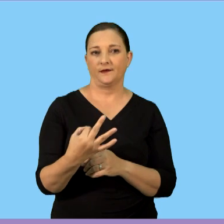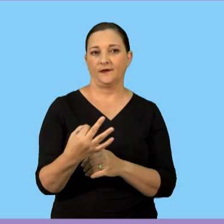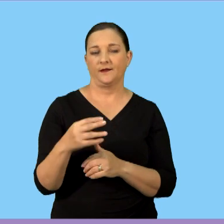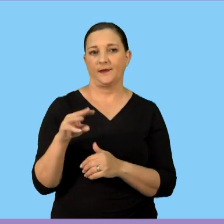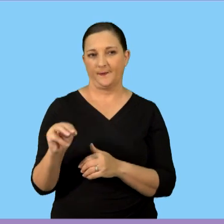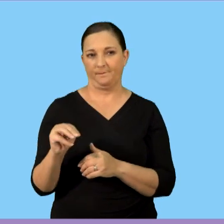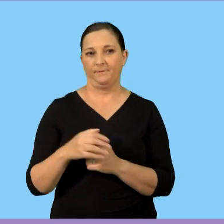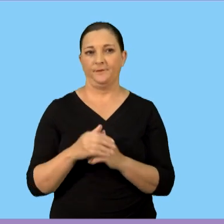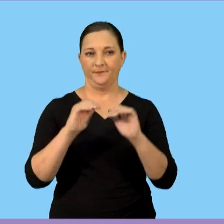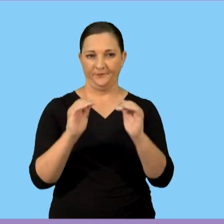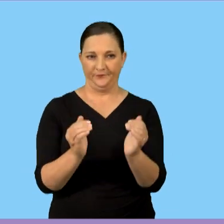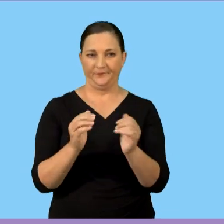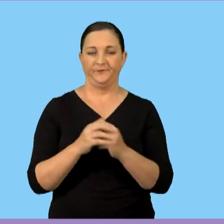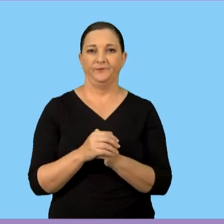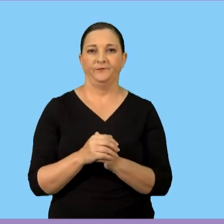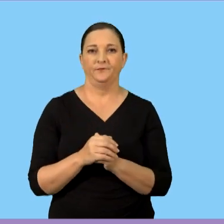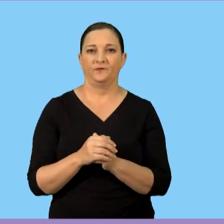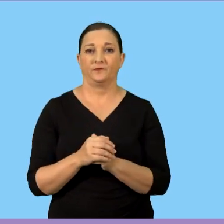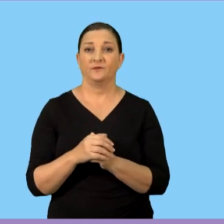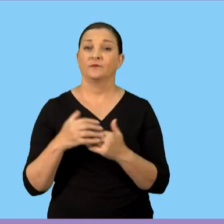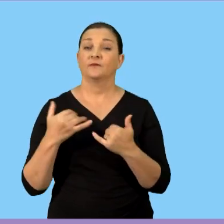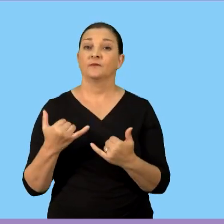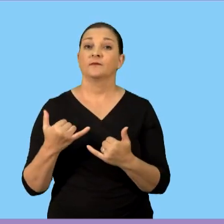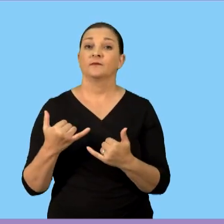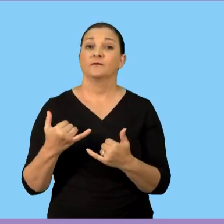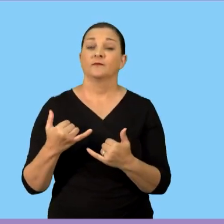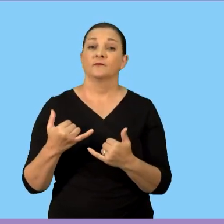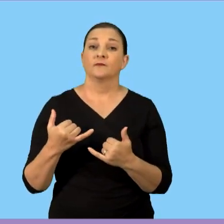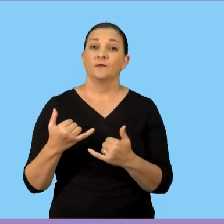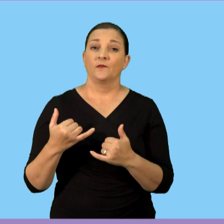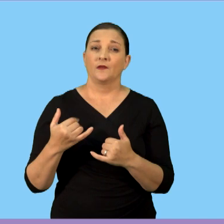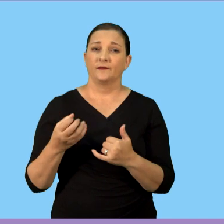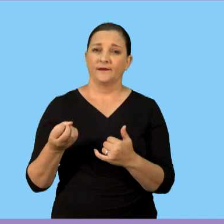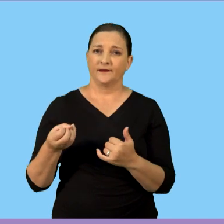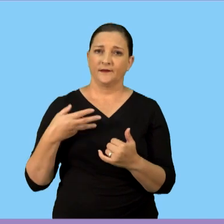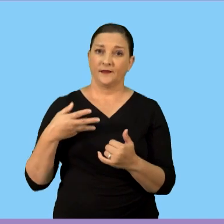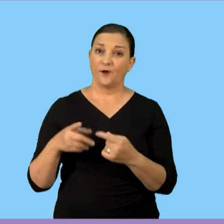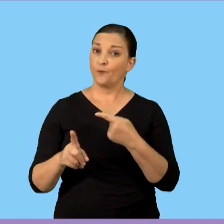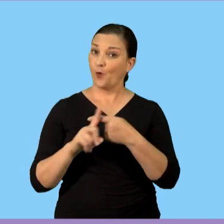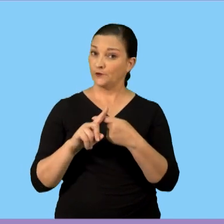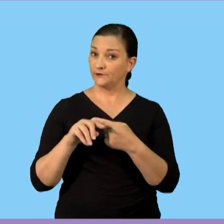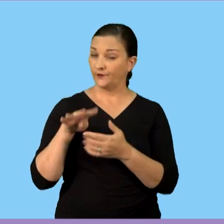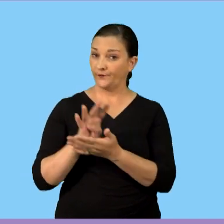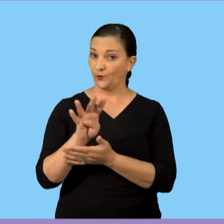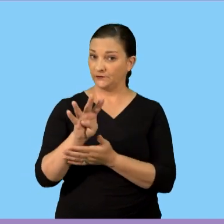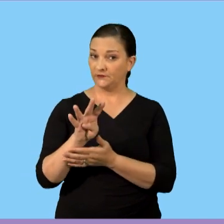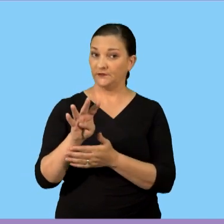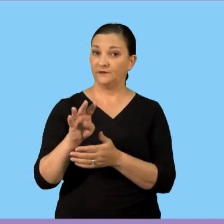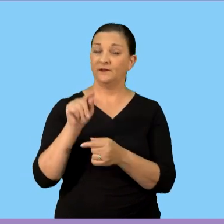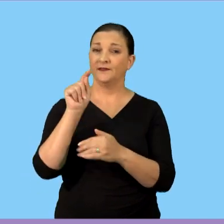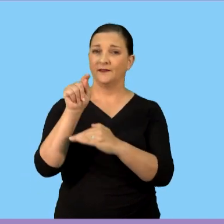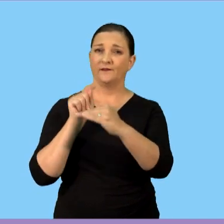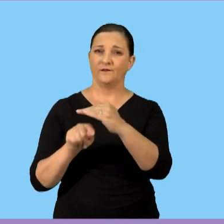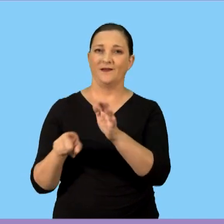negative 3m, right? And then that is going to be a 14, which is a positive